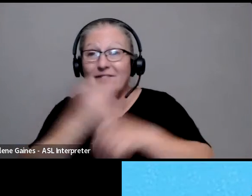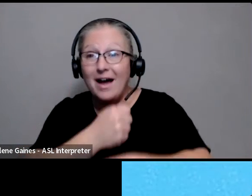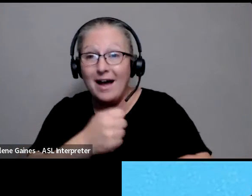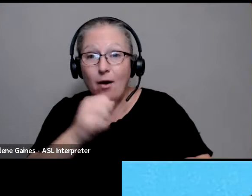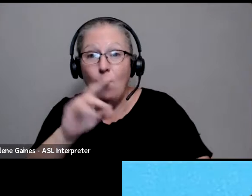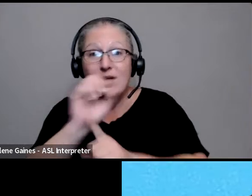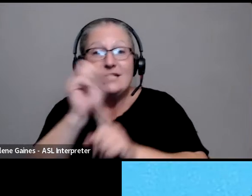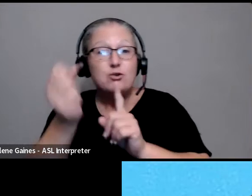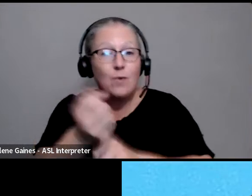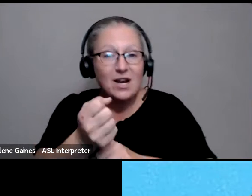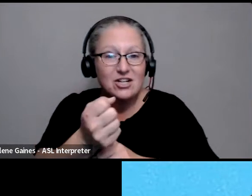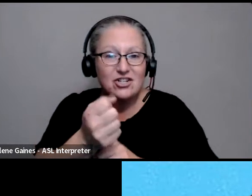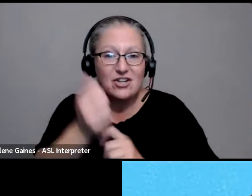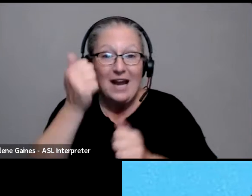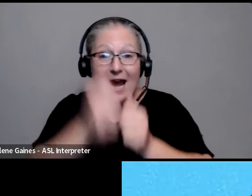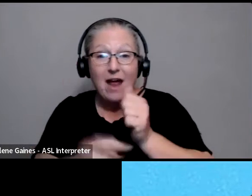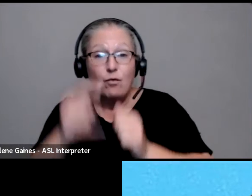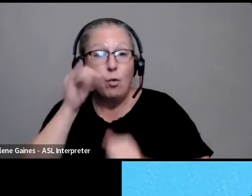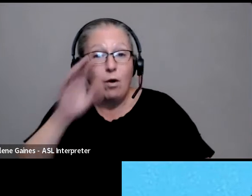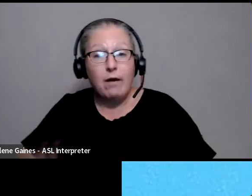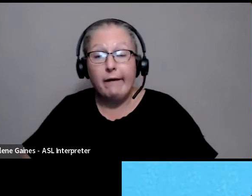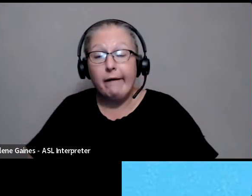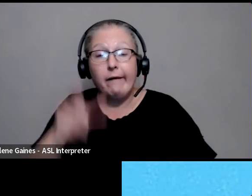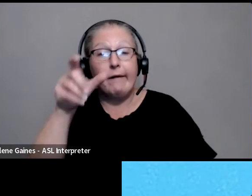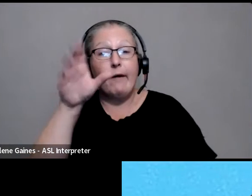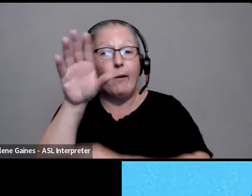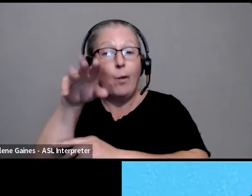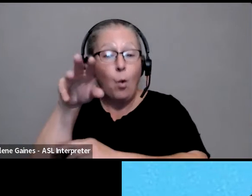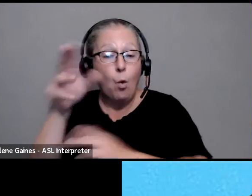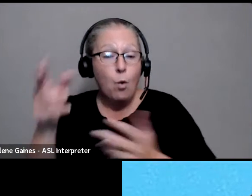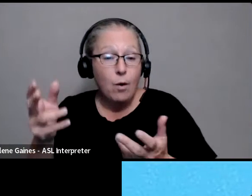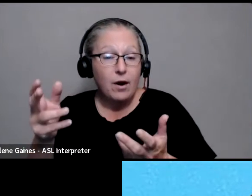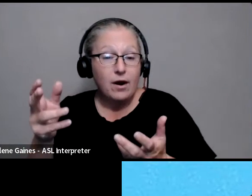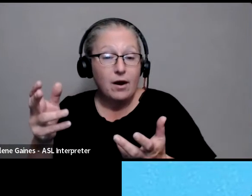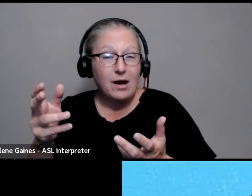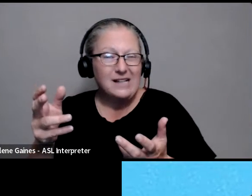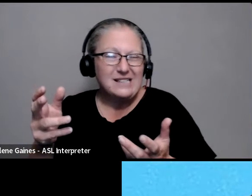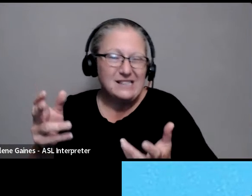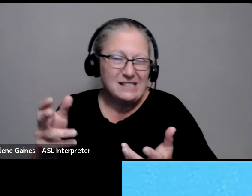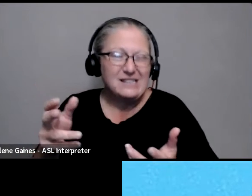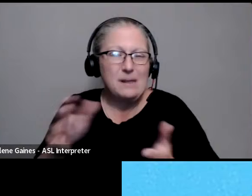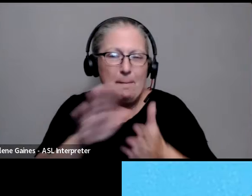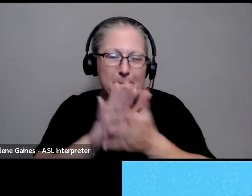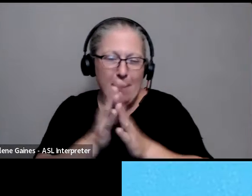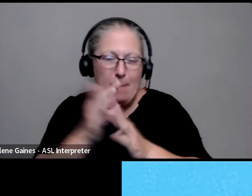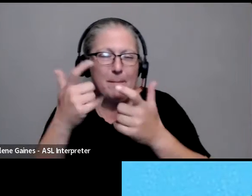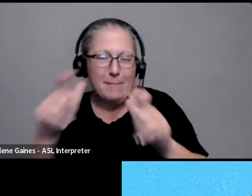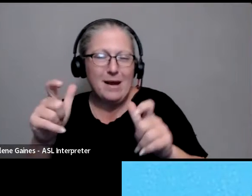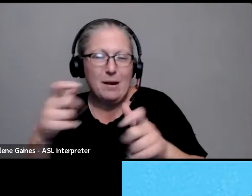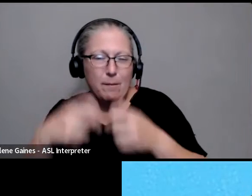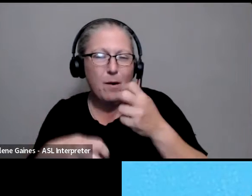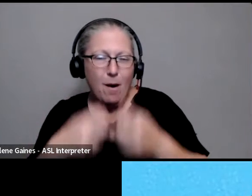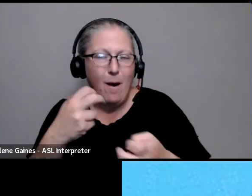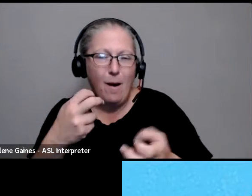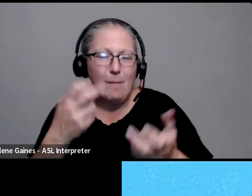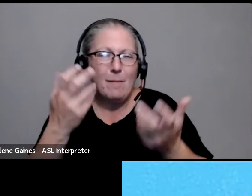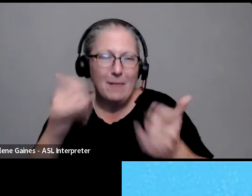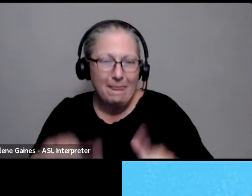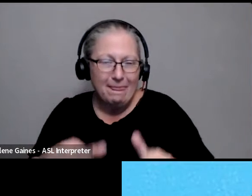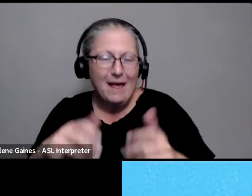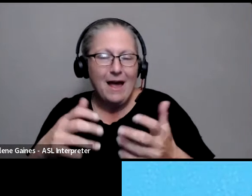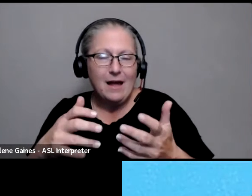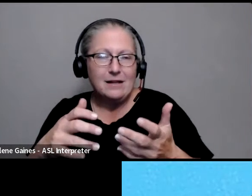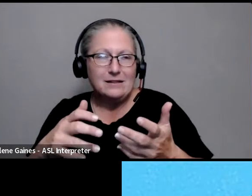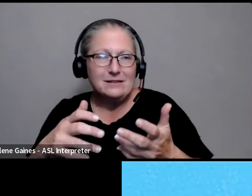have a situation where everybody takes out the video to video, that becomes a huge deal. That is something that is a